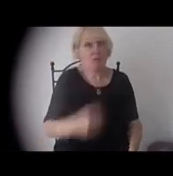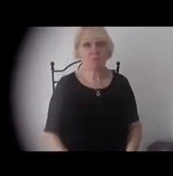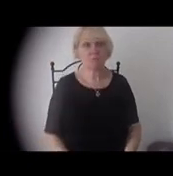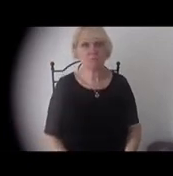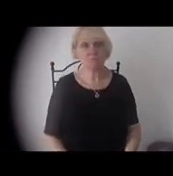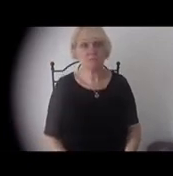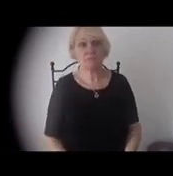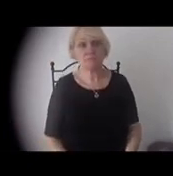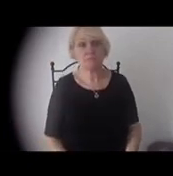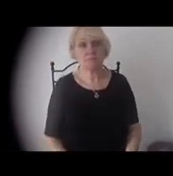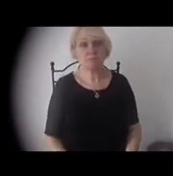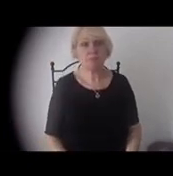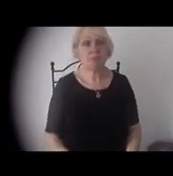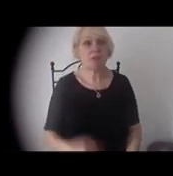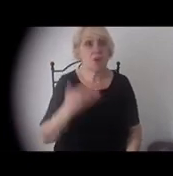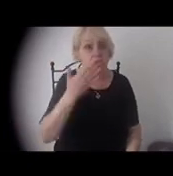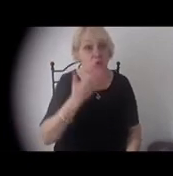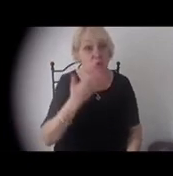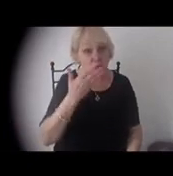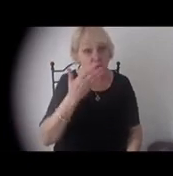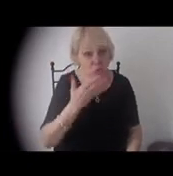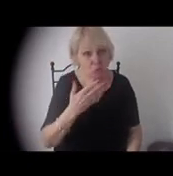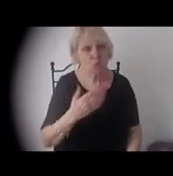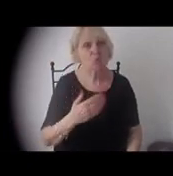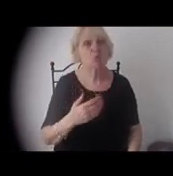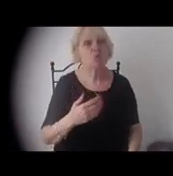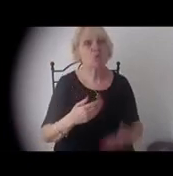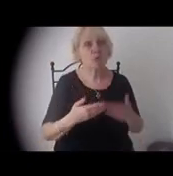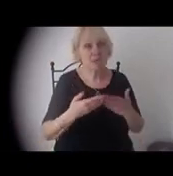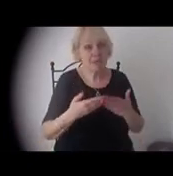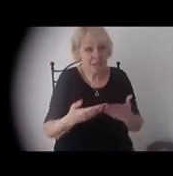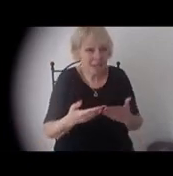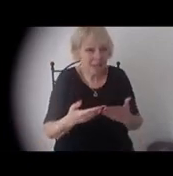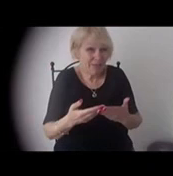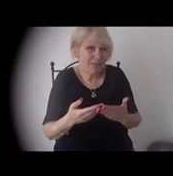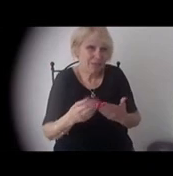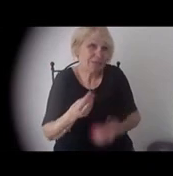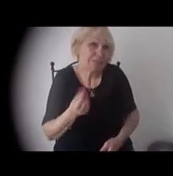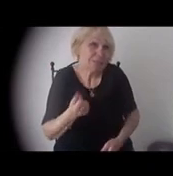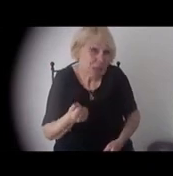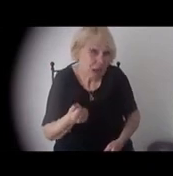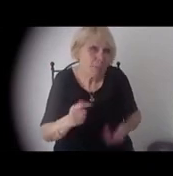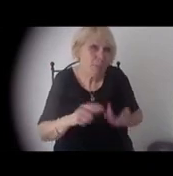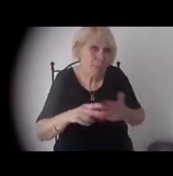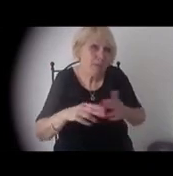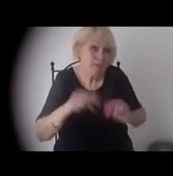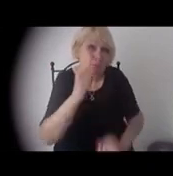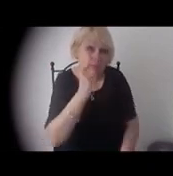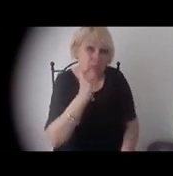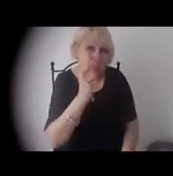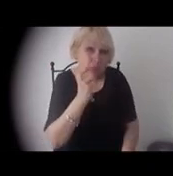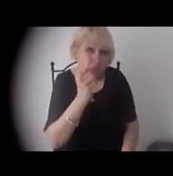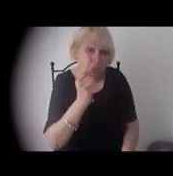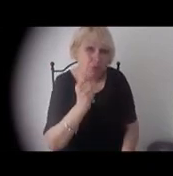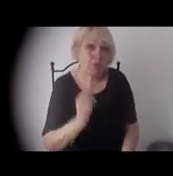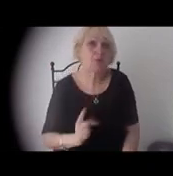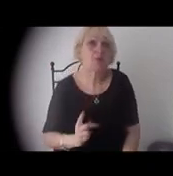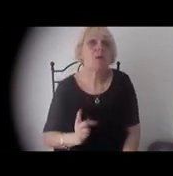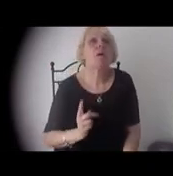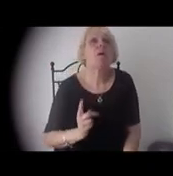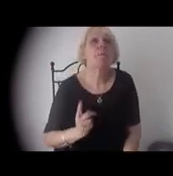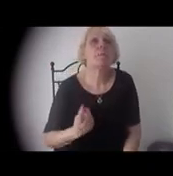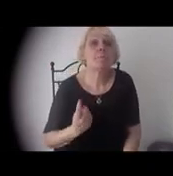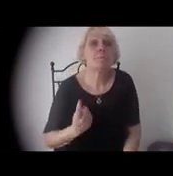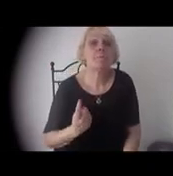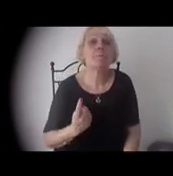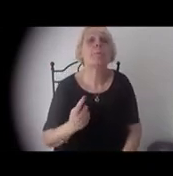online resources. Schools have been providing their own devices and sending them home with young people, but there is a big but